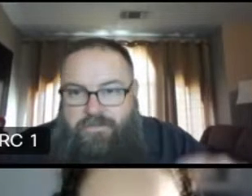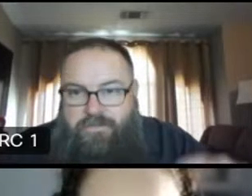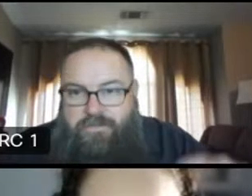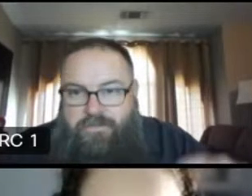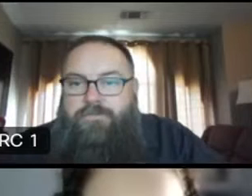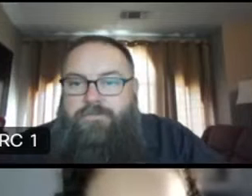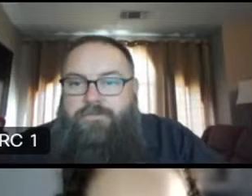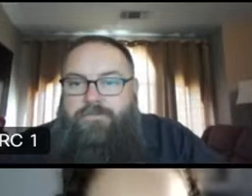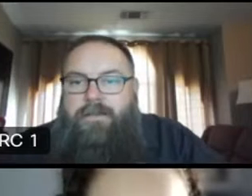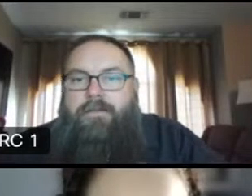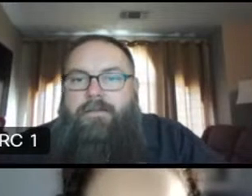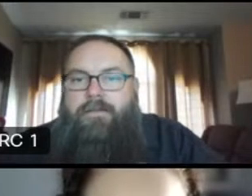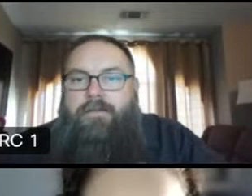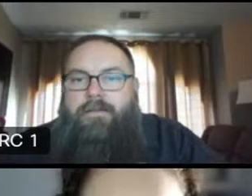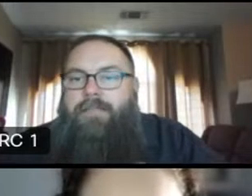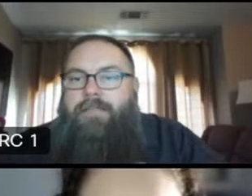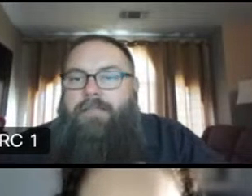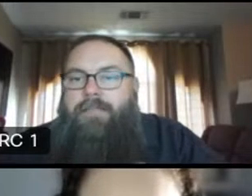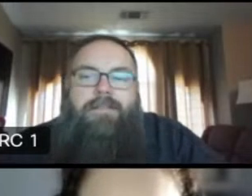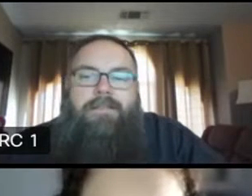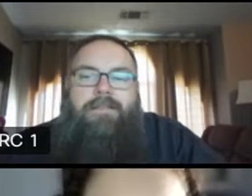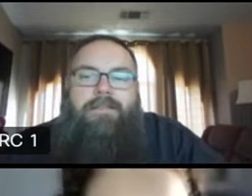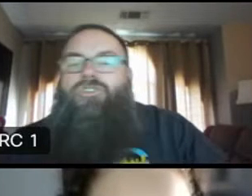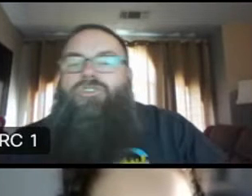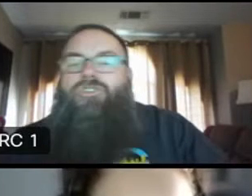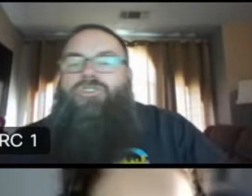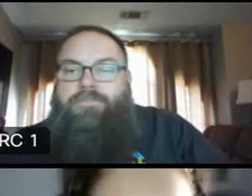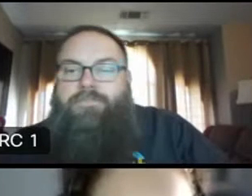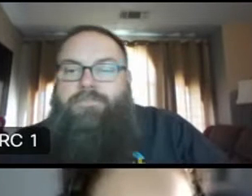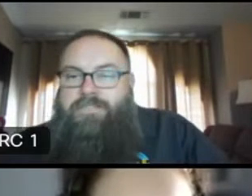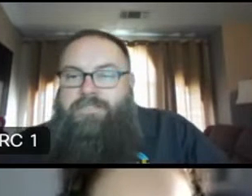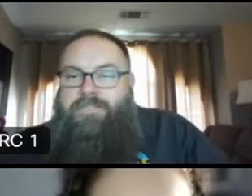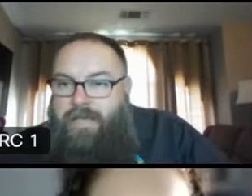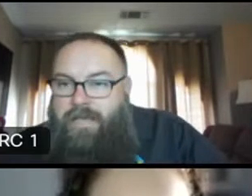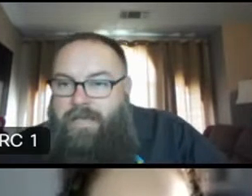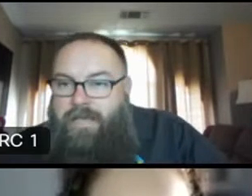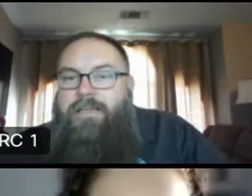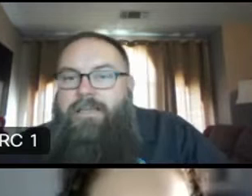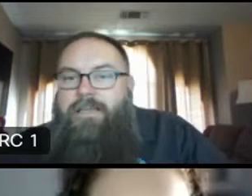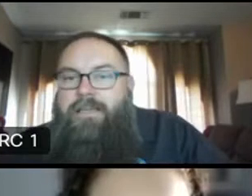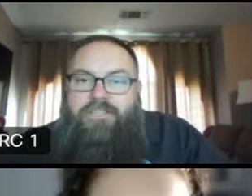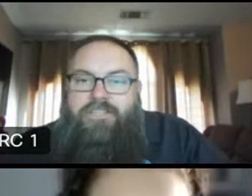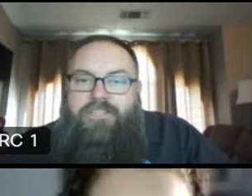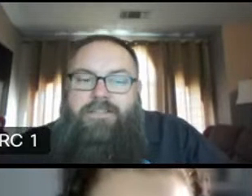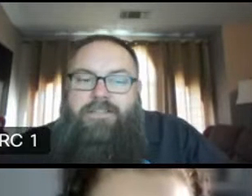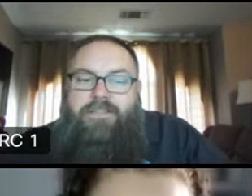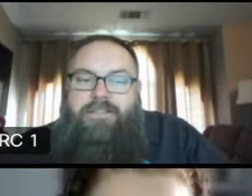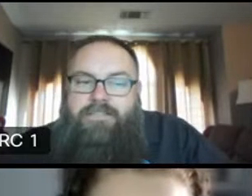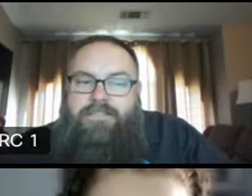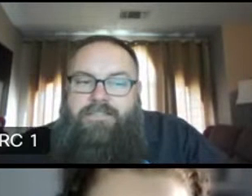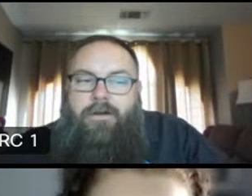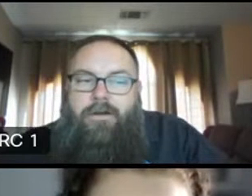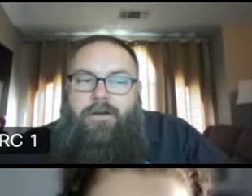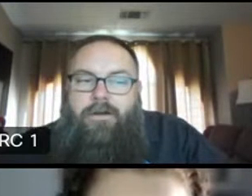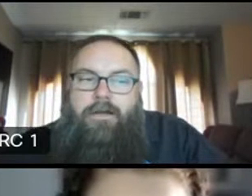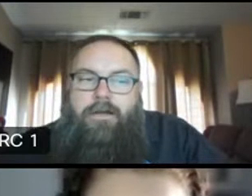So absolutely. Let's Jordan, at minimum, let's make sure we bring up social distancing, masking, and the challenges that are going to be faced